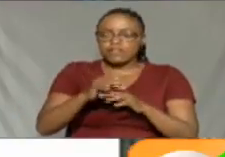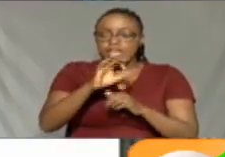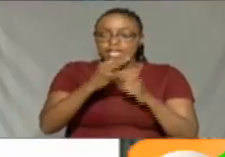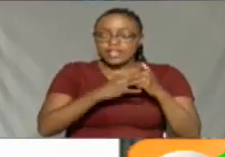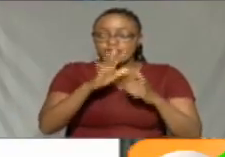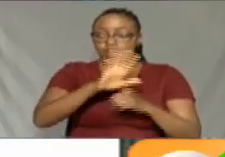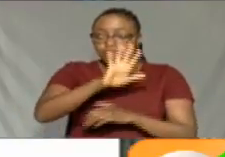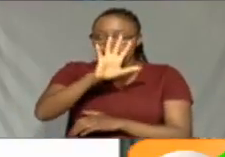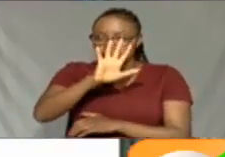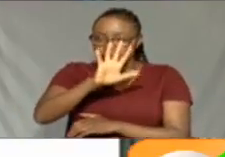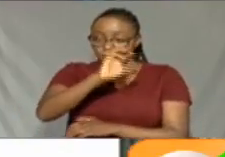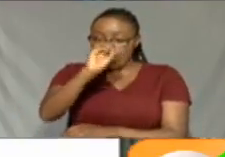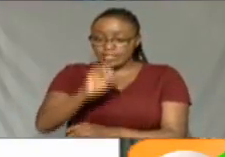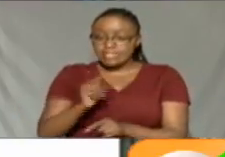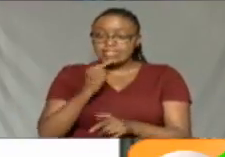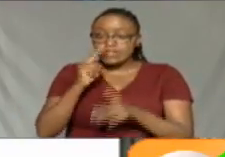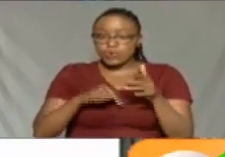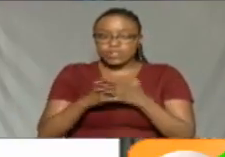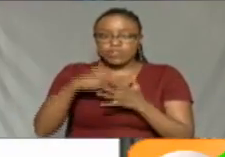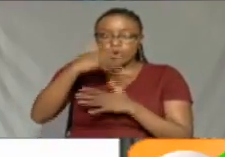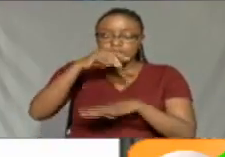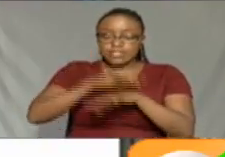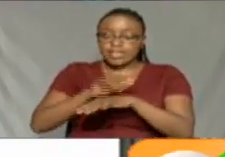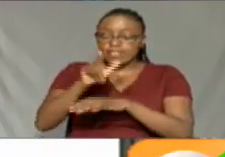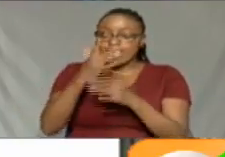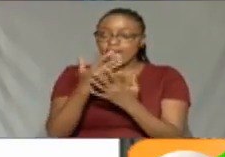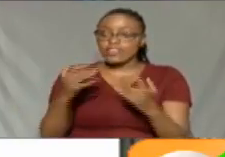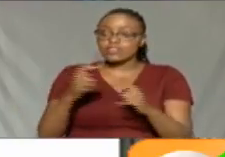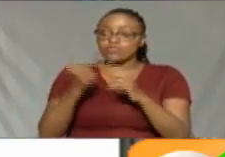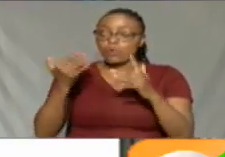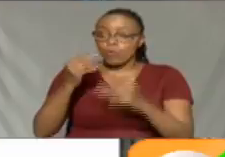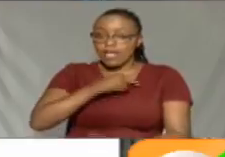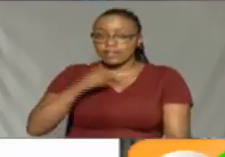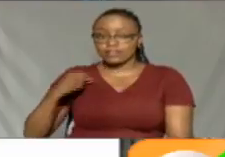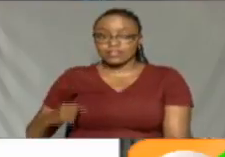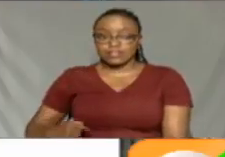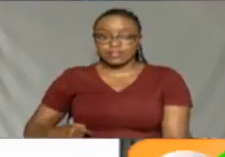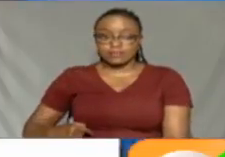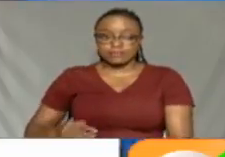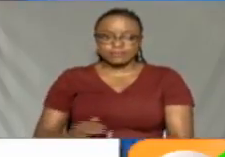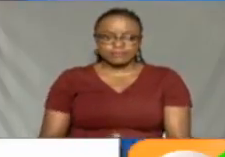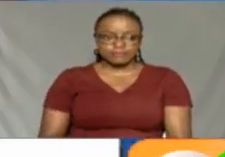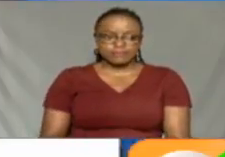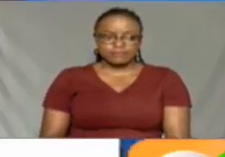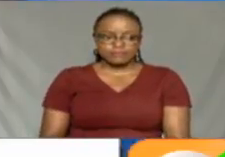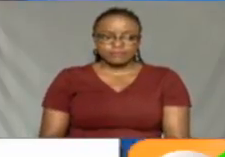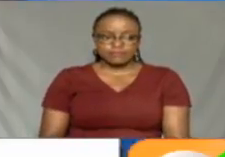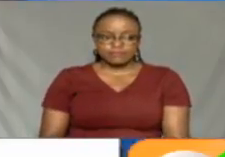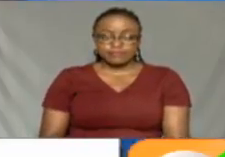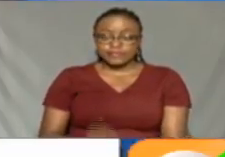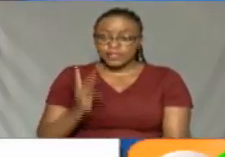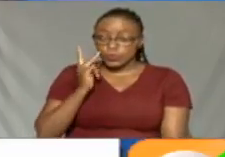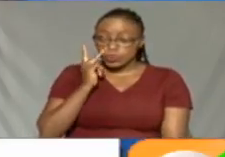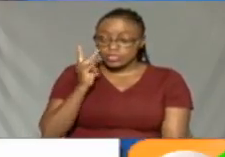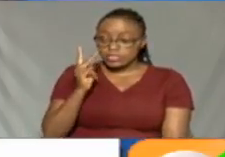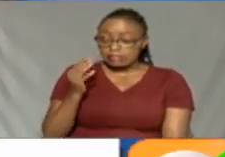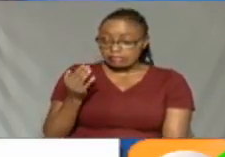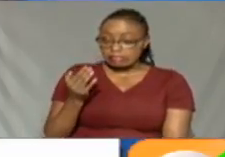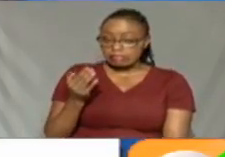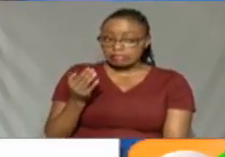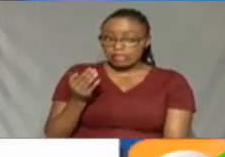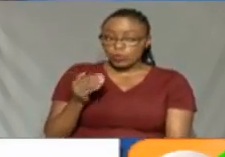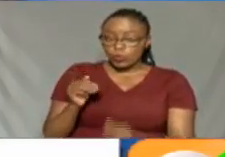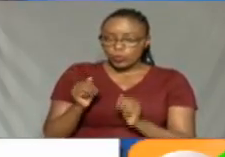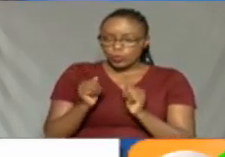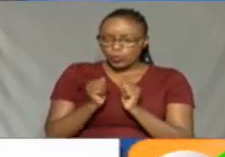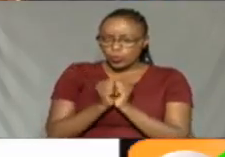of businesses indicated that they usually source for their raw materials from China. Look at some of this, especially with a